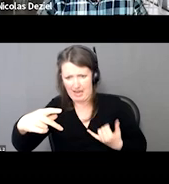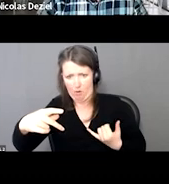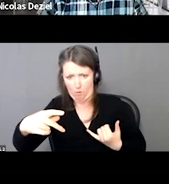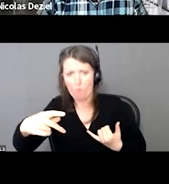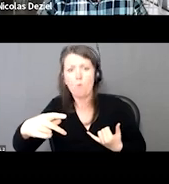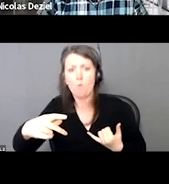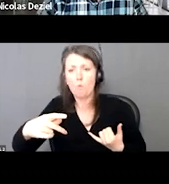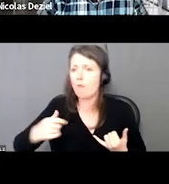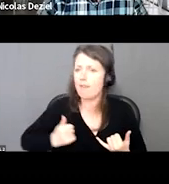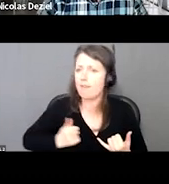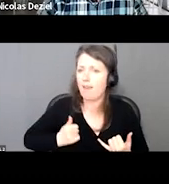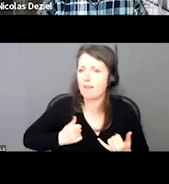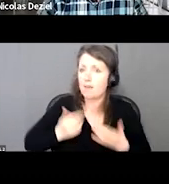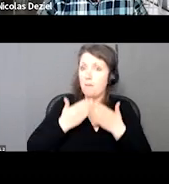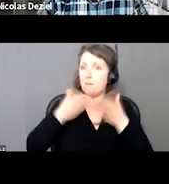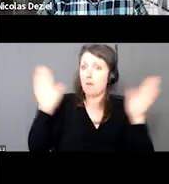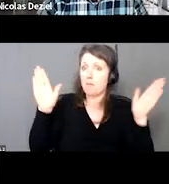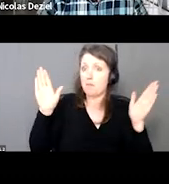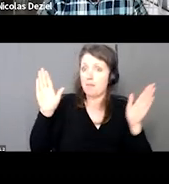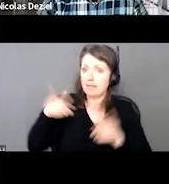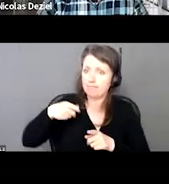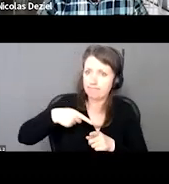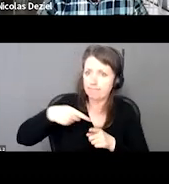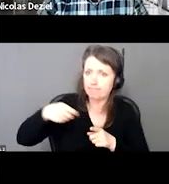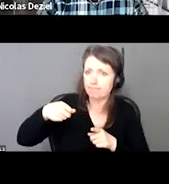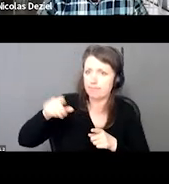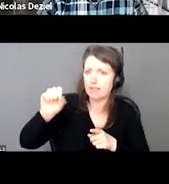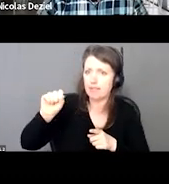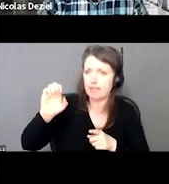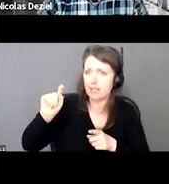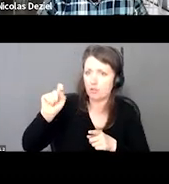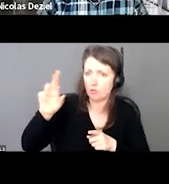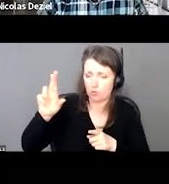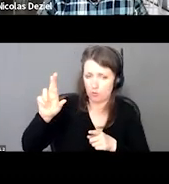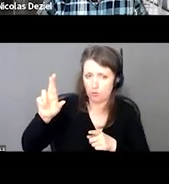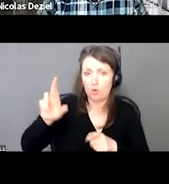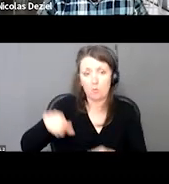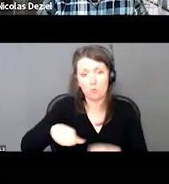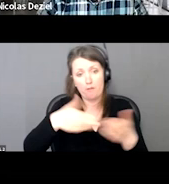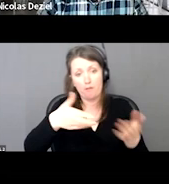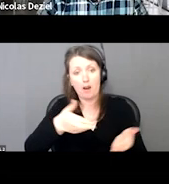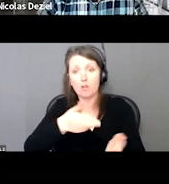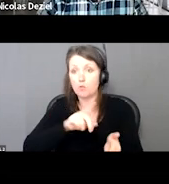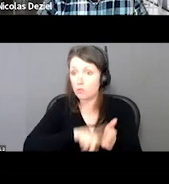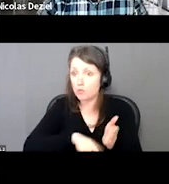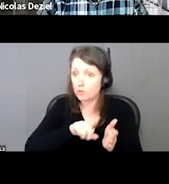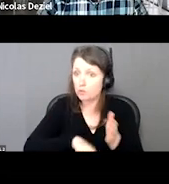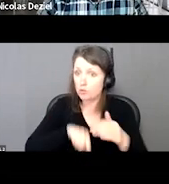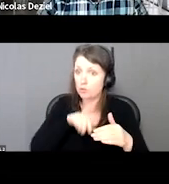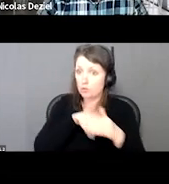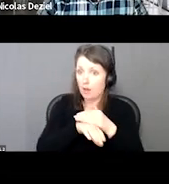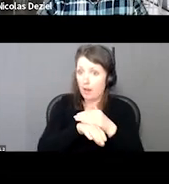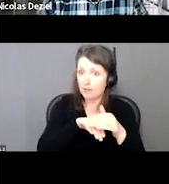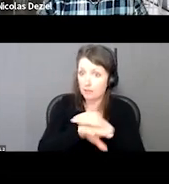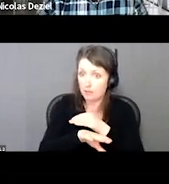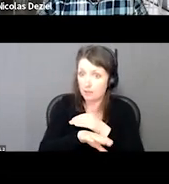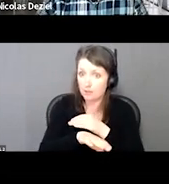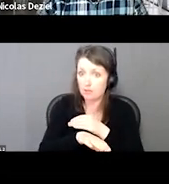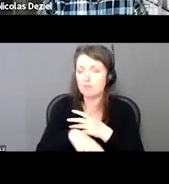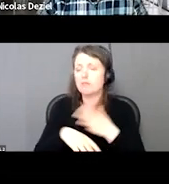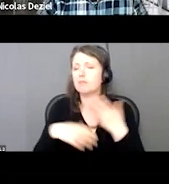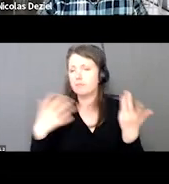public sector, right? So it's giving them access to research that can be licensed and or commercialized. So in simple